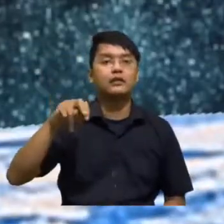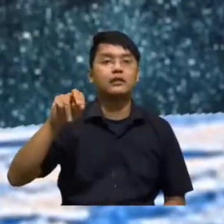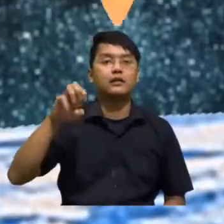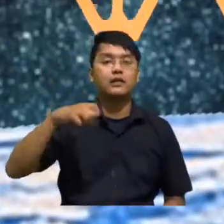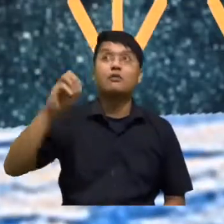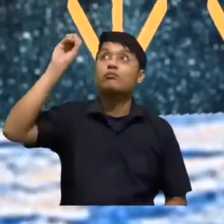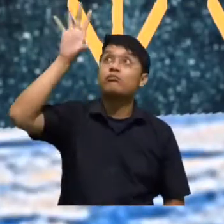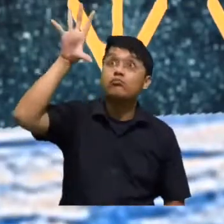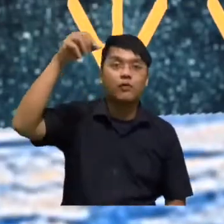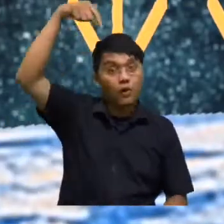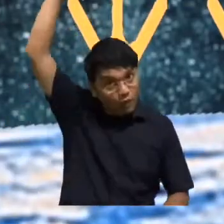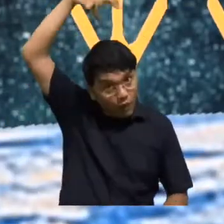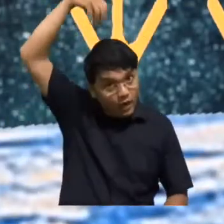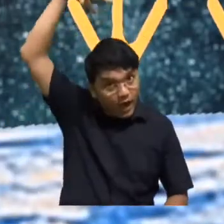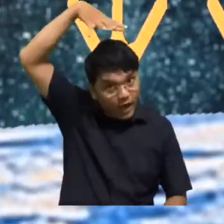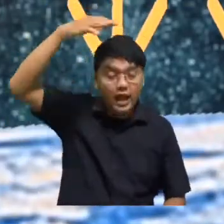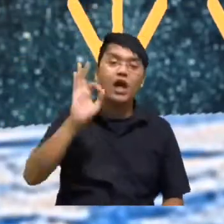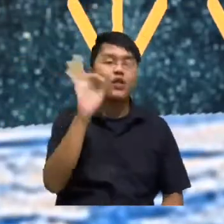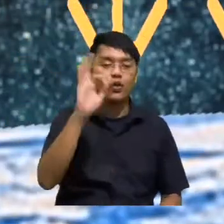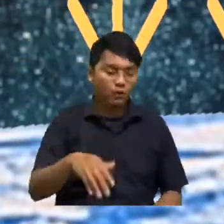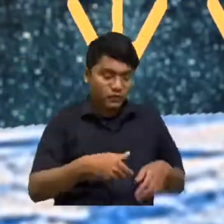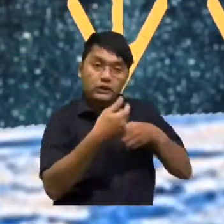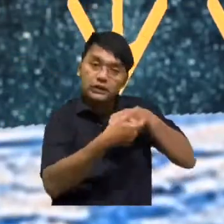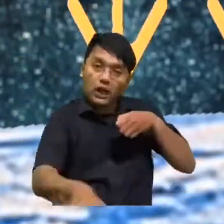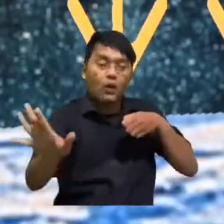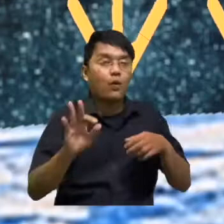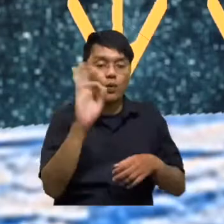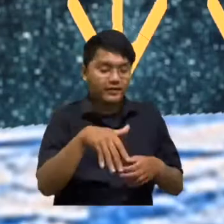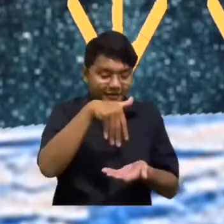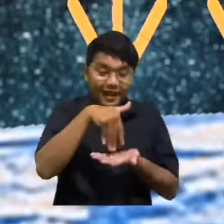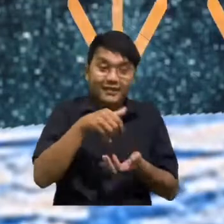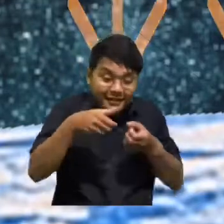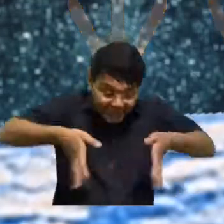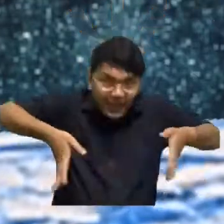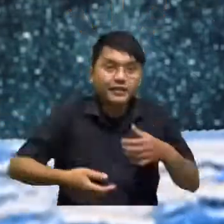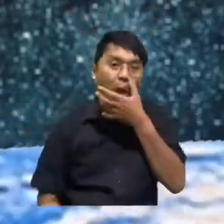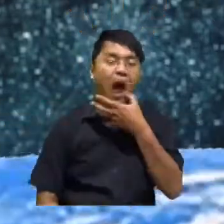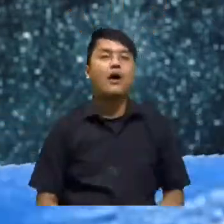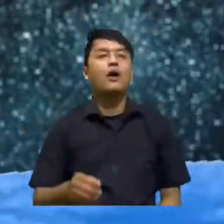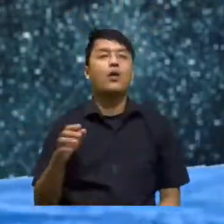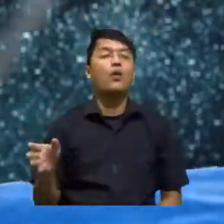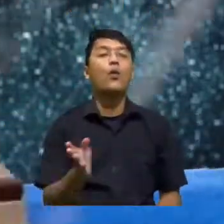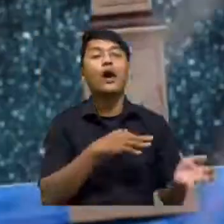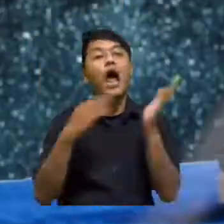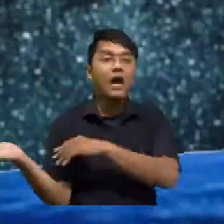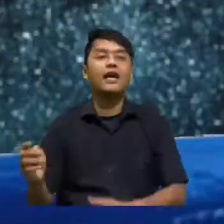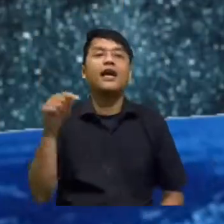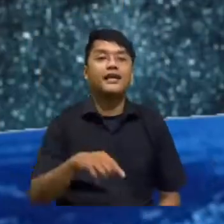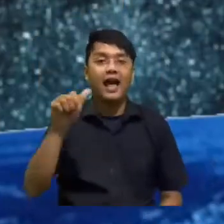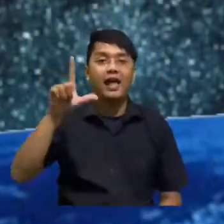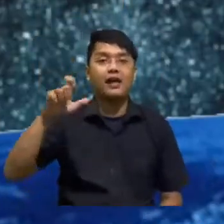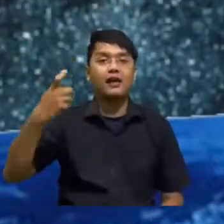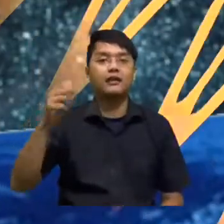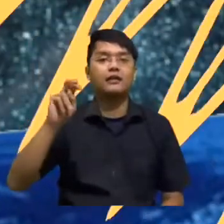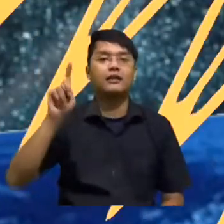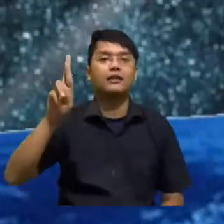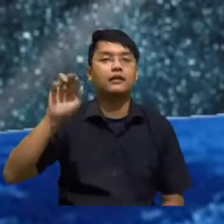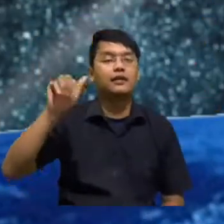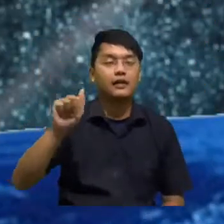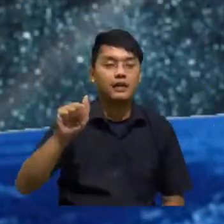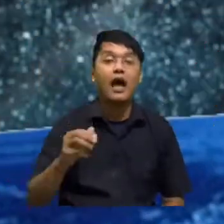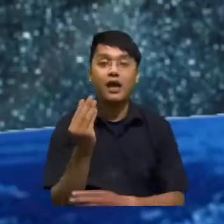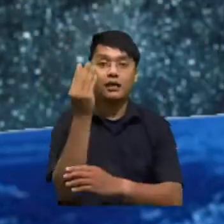so precisely overhead and no shadow were cast. Whereas in Alexandria on the same day, a